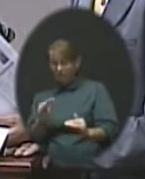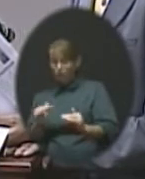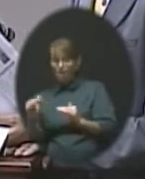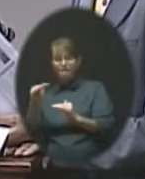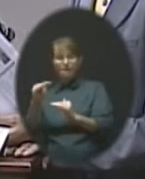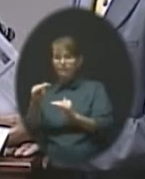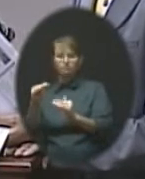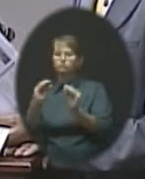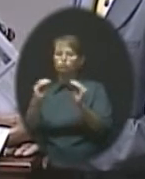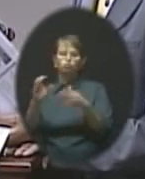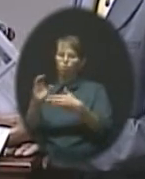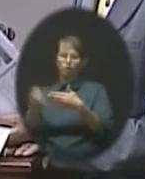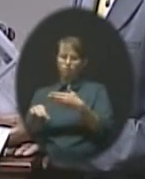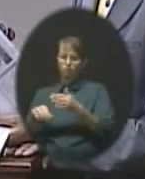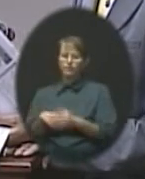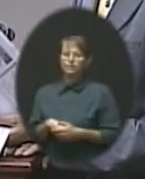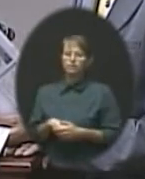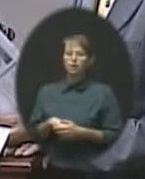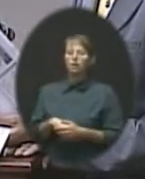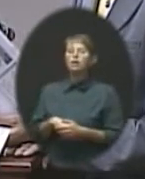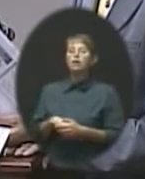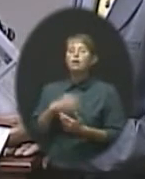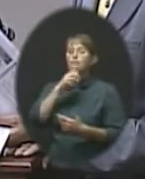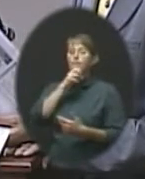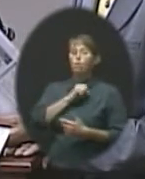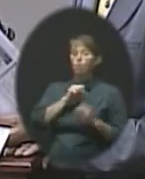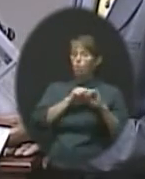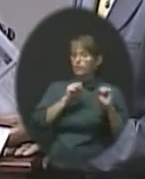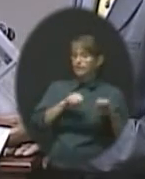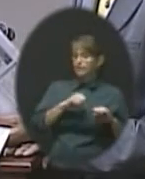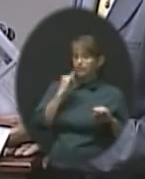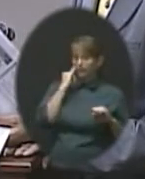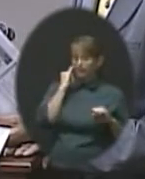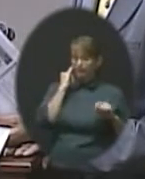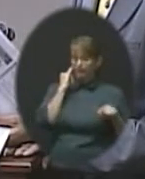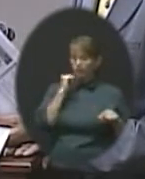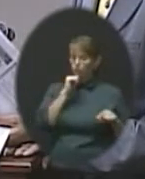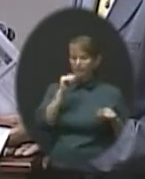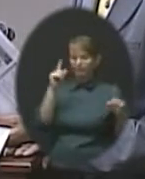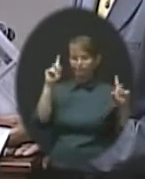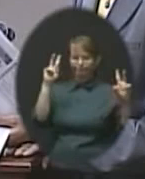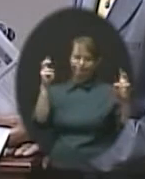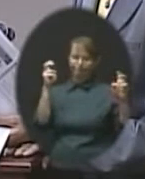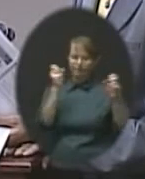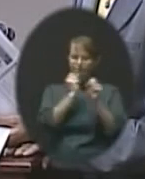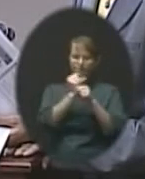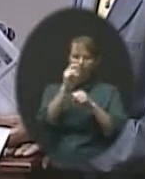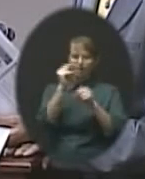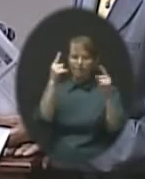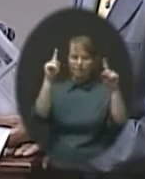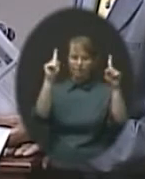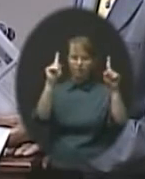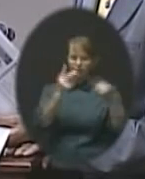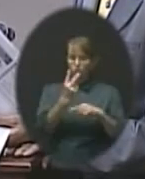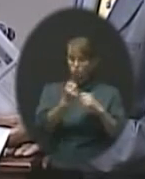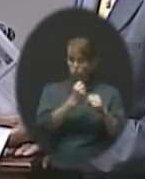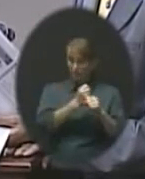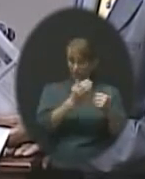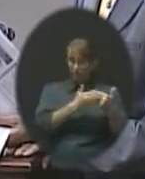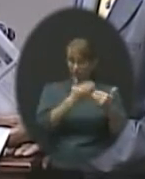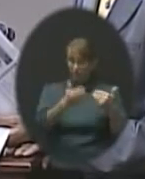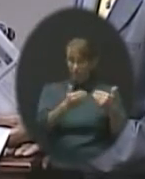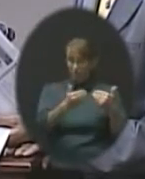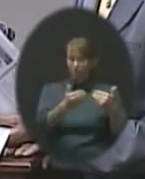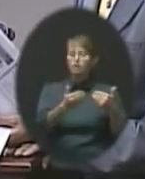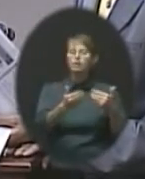in terms of, in the old system you had, if you didn't make it for 2 years, then you were put